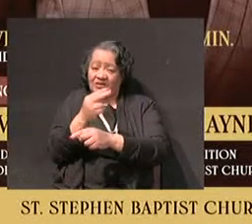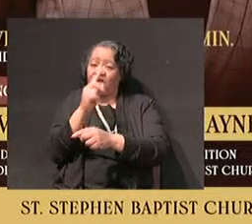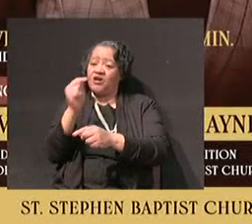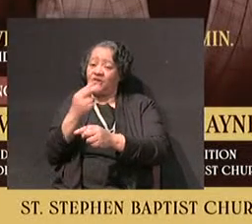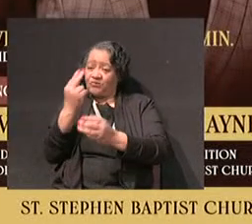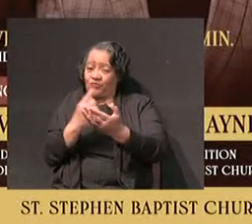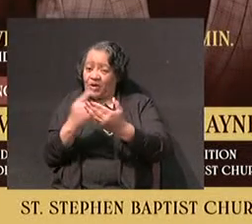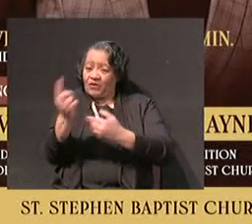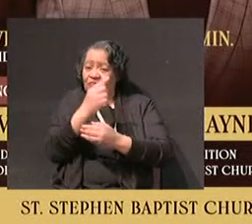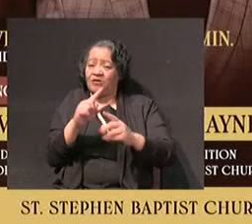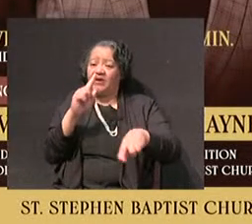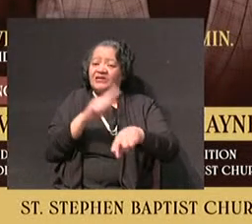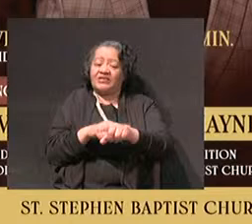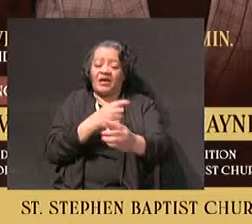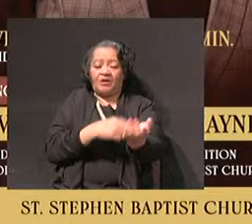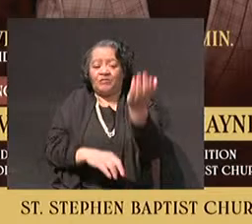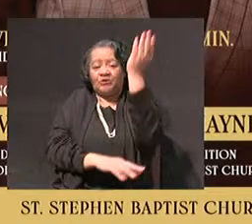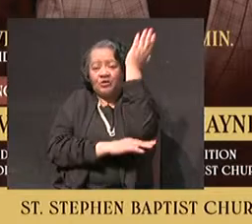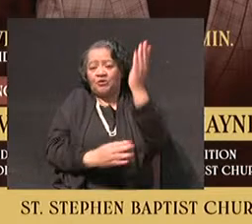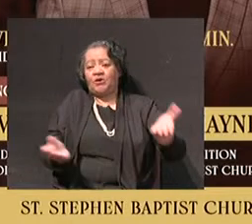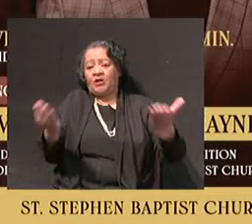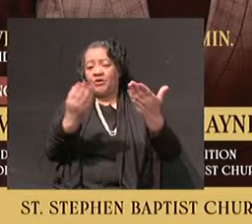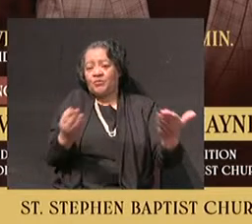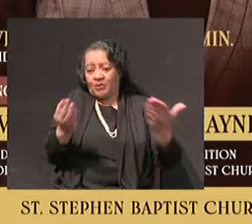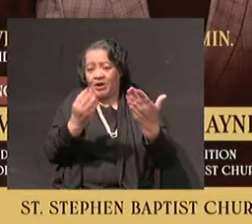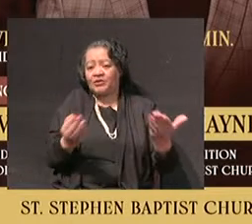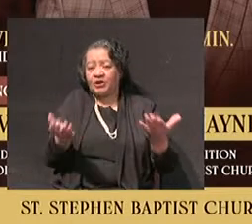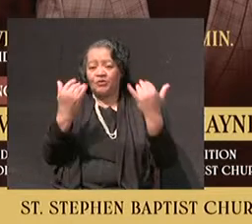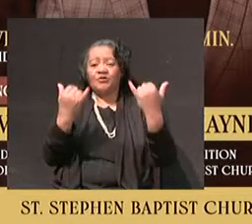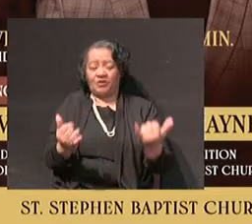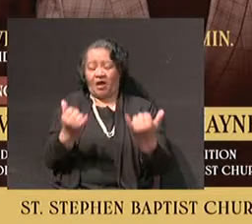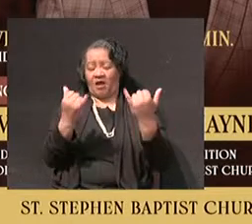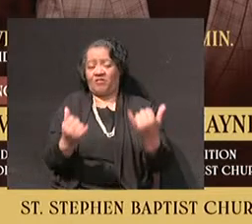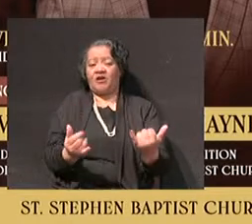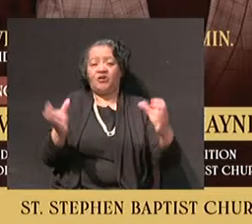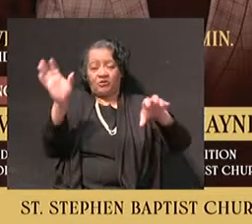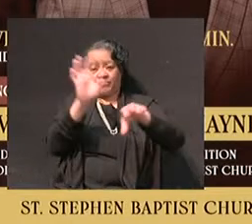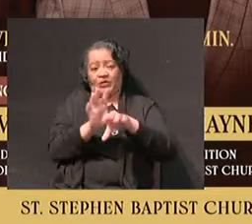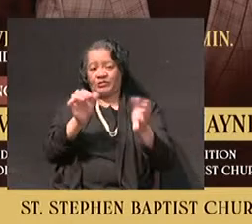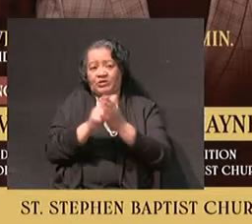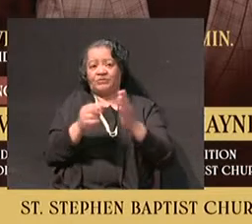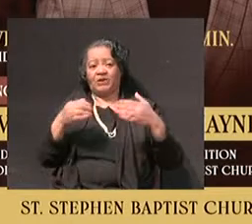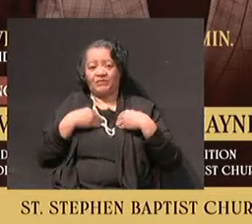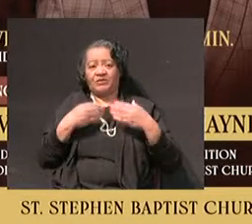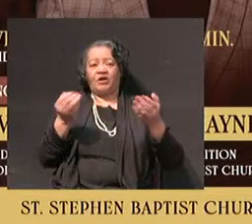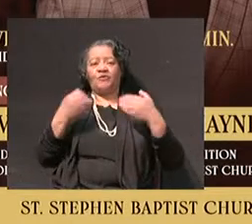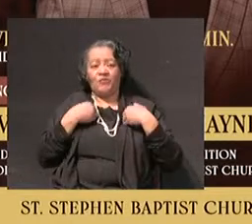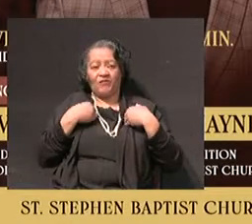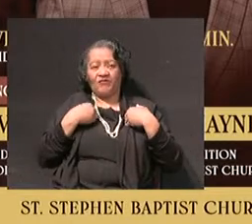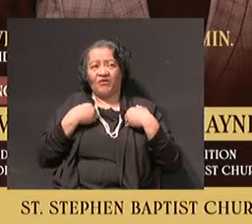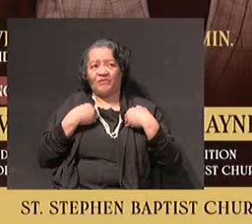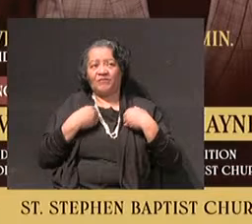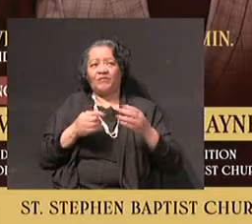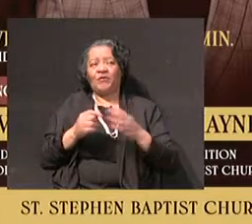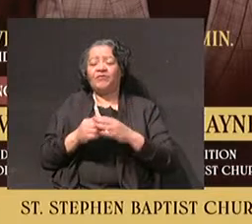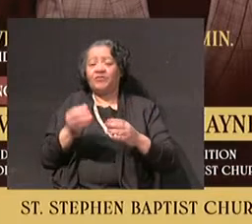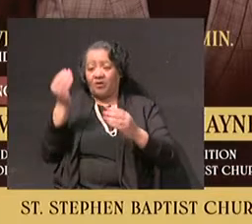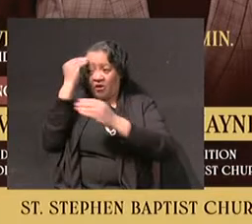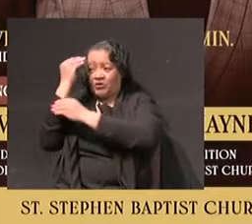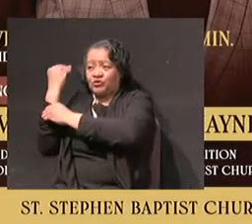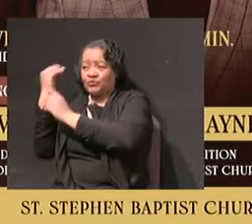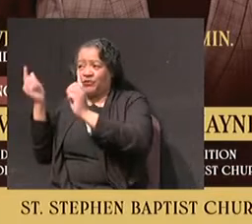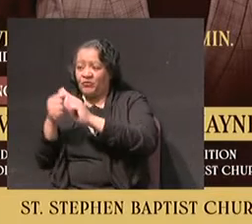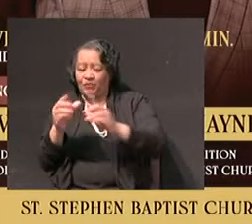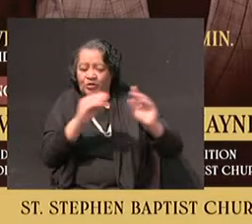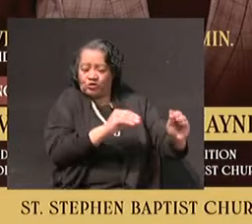Thursday at 12 noon, right here where you are seated now, we're going to be having our From Memorial